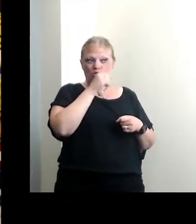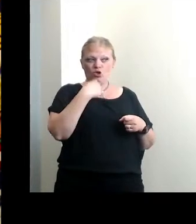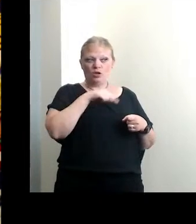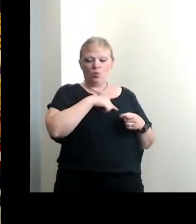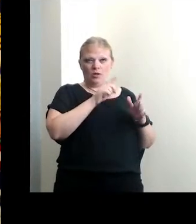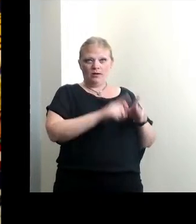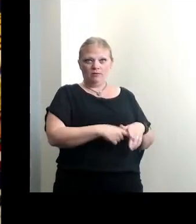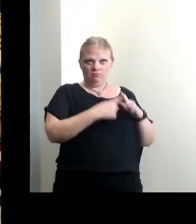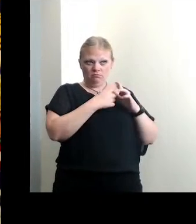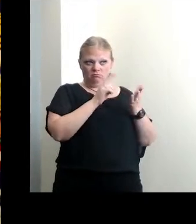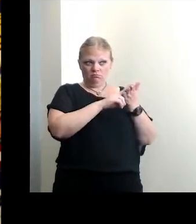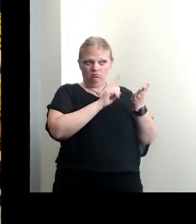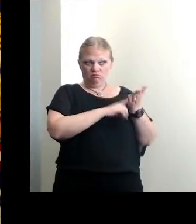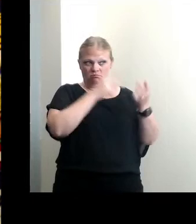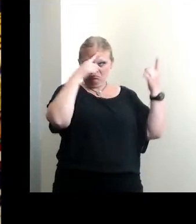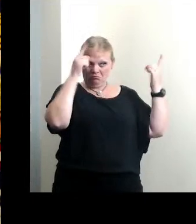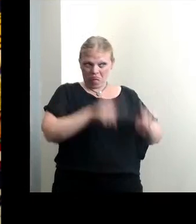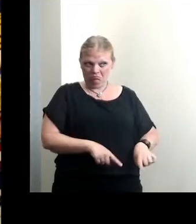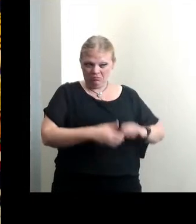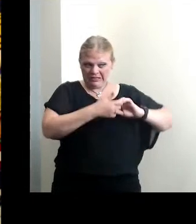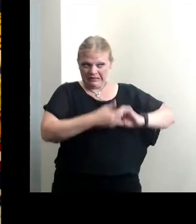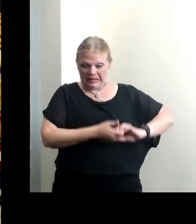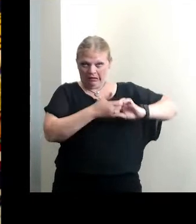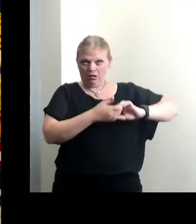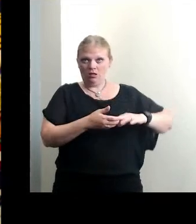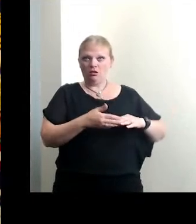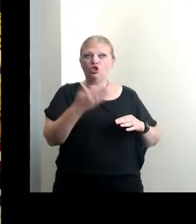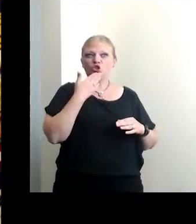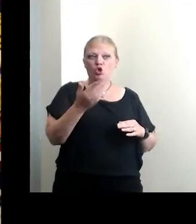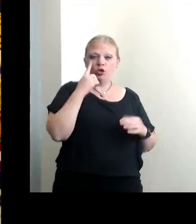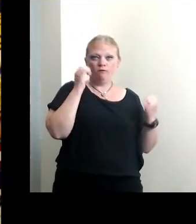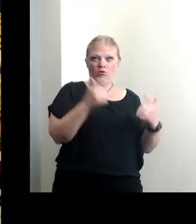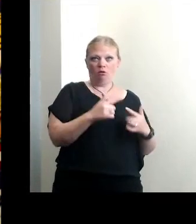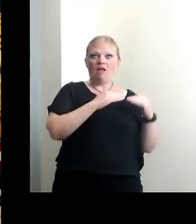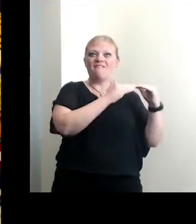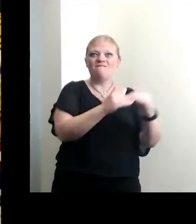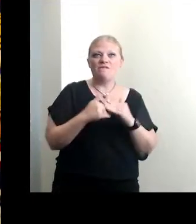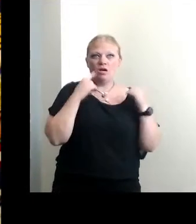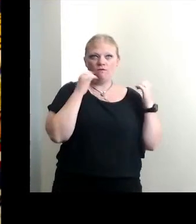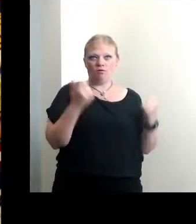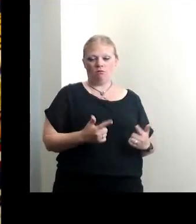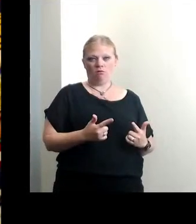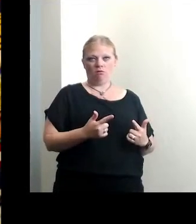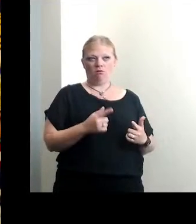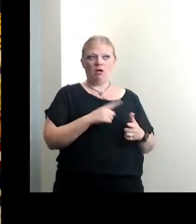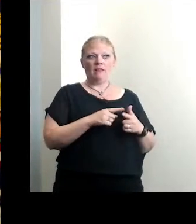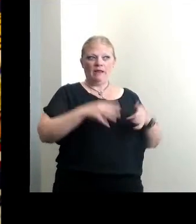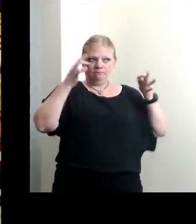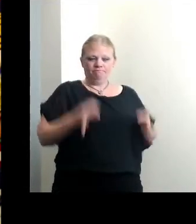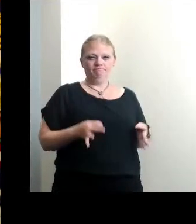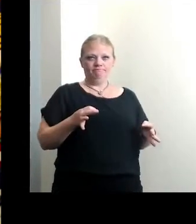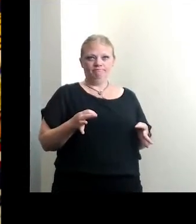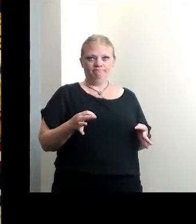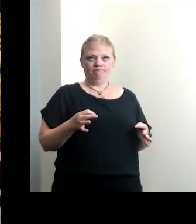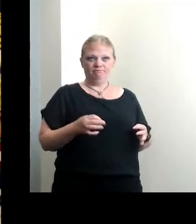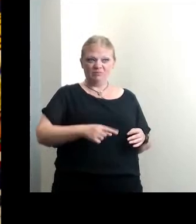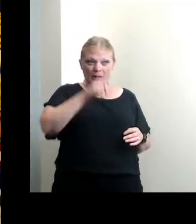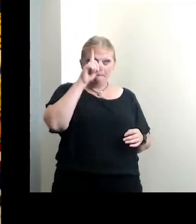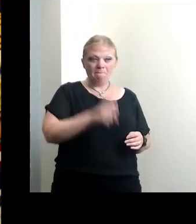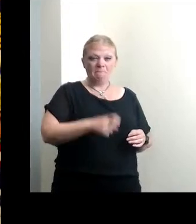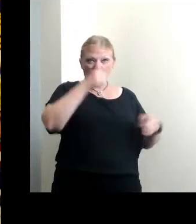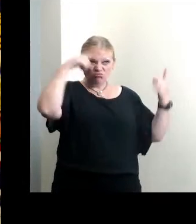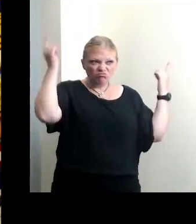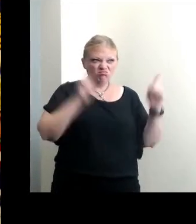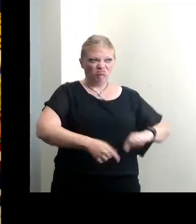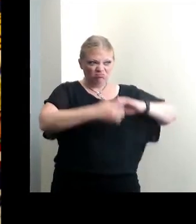that is good for all, is fair for all, but that we have certainty. Now, do we need to get a deal done in the next